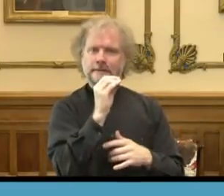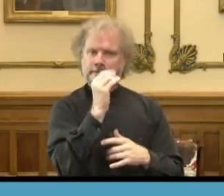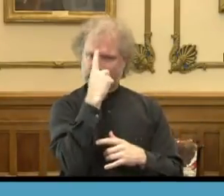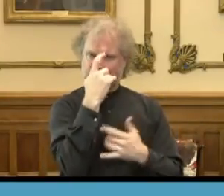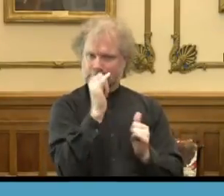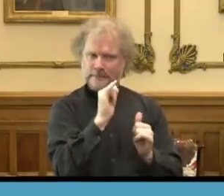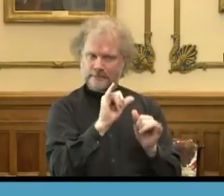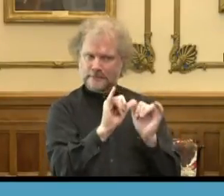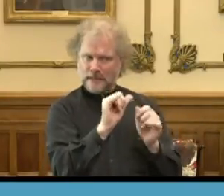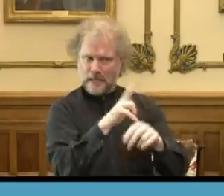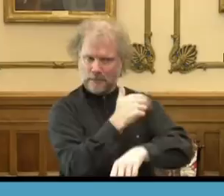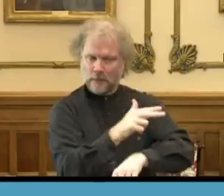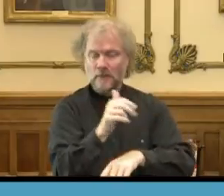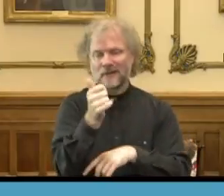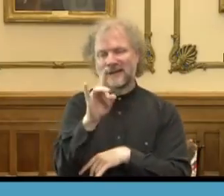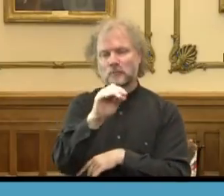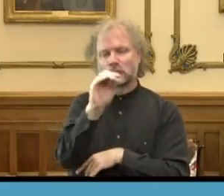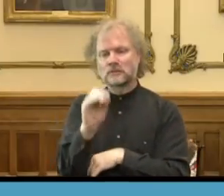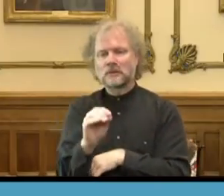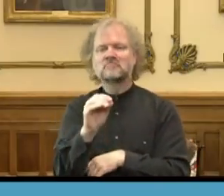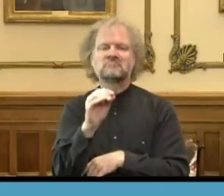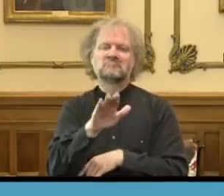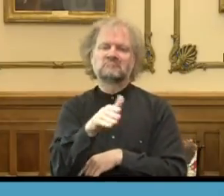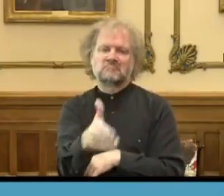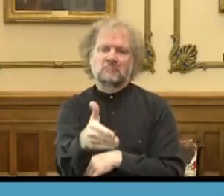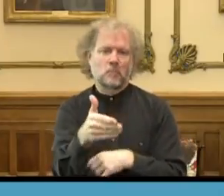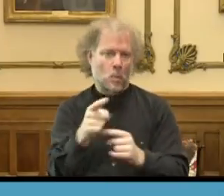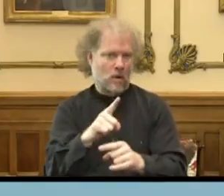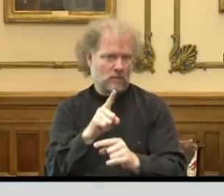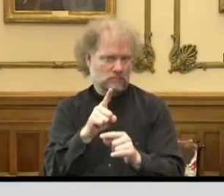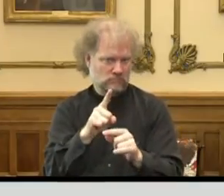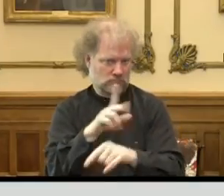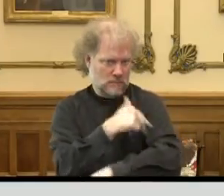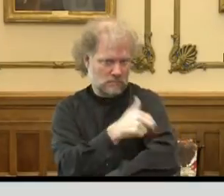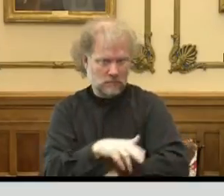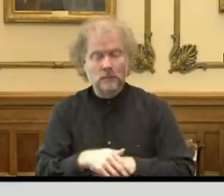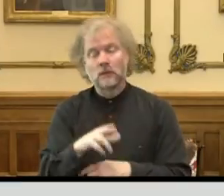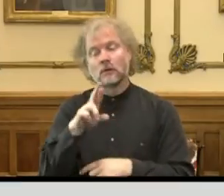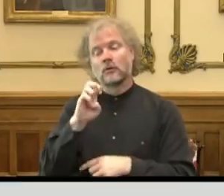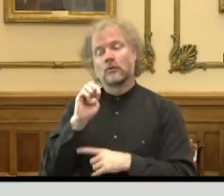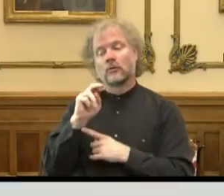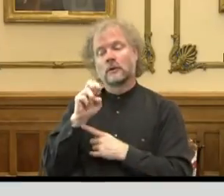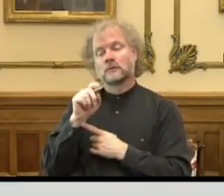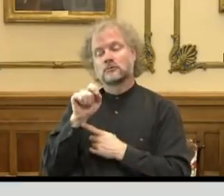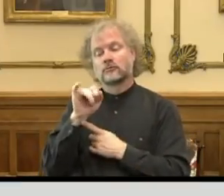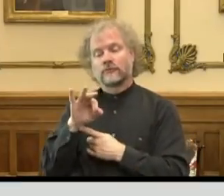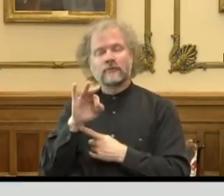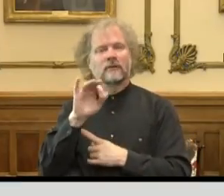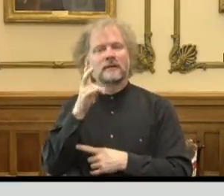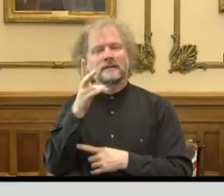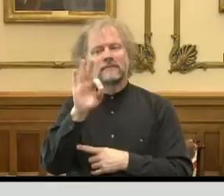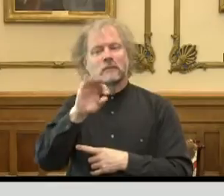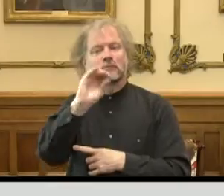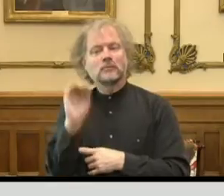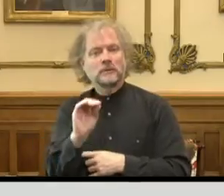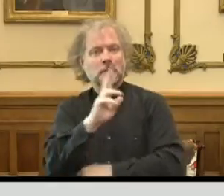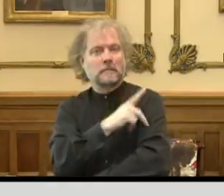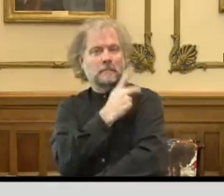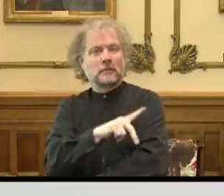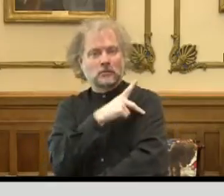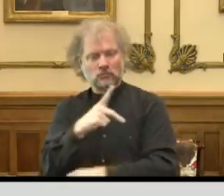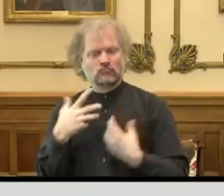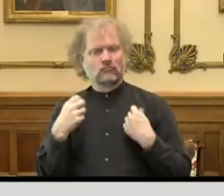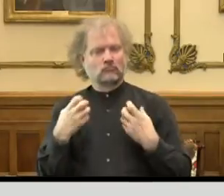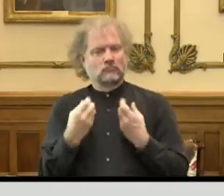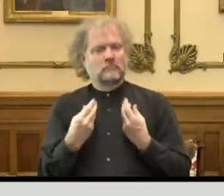hospitalized, 18% are known to have died while hospitalized. Regenstrief estimates that 79% of patients have recovered, which